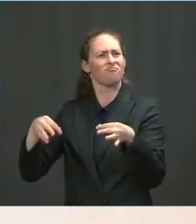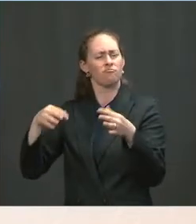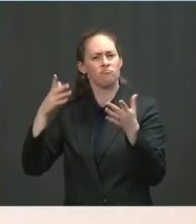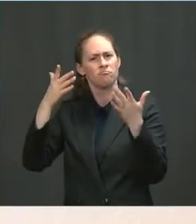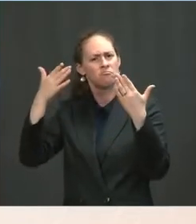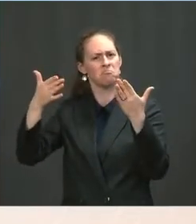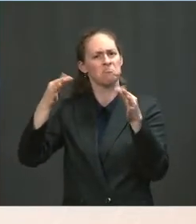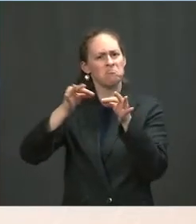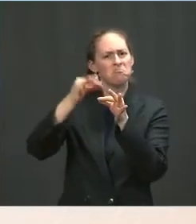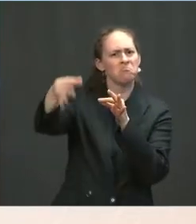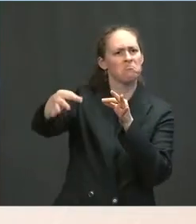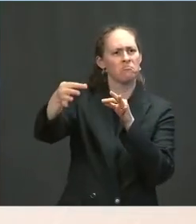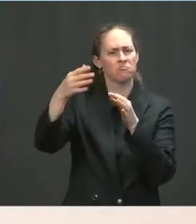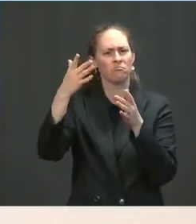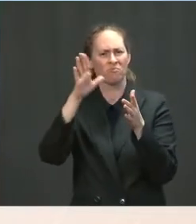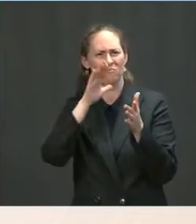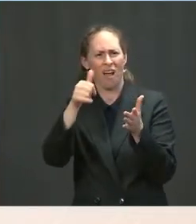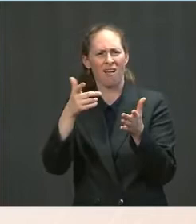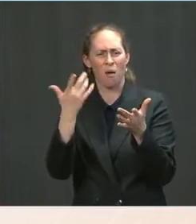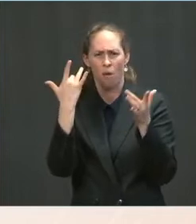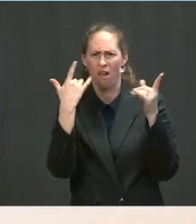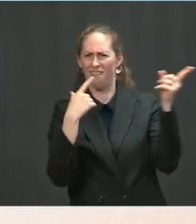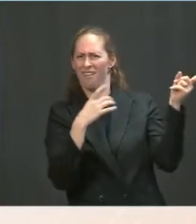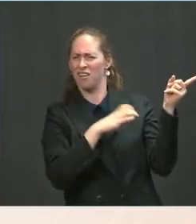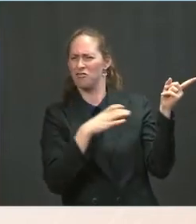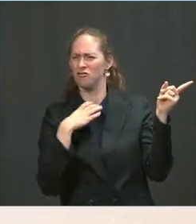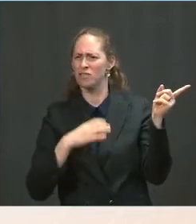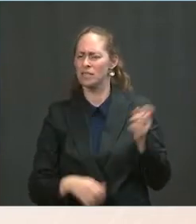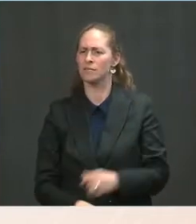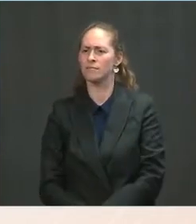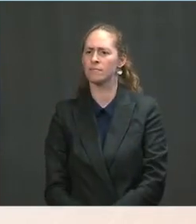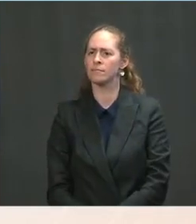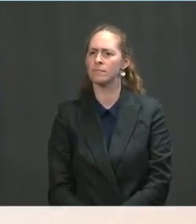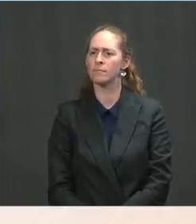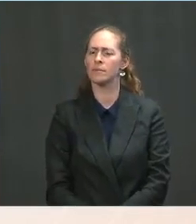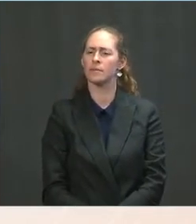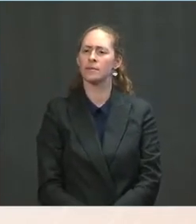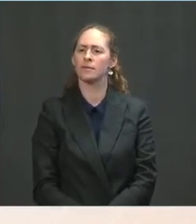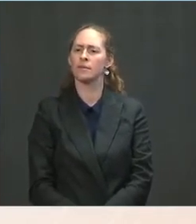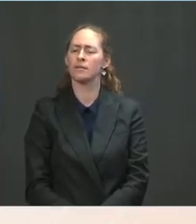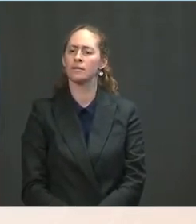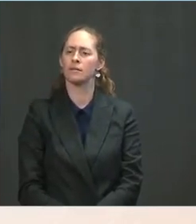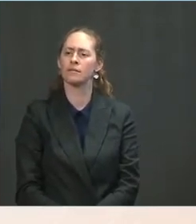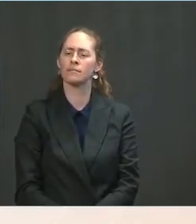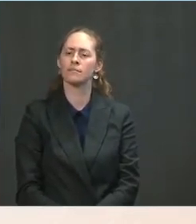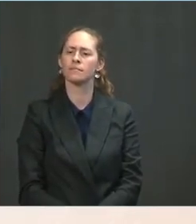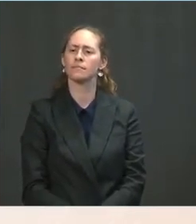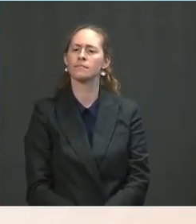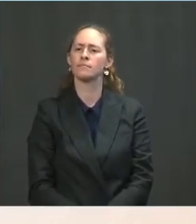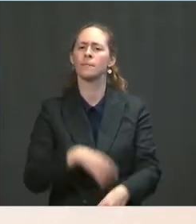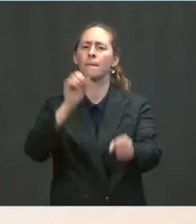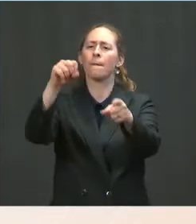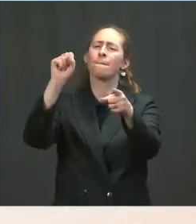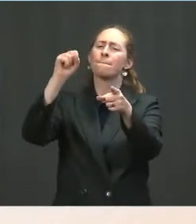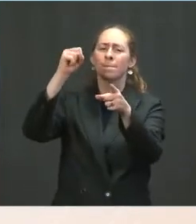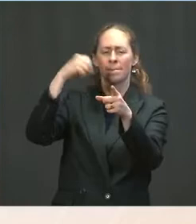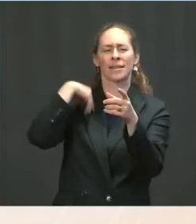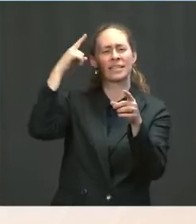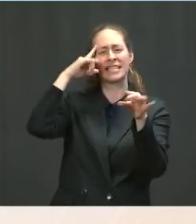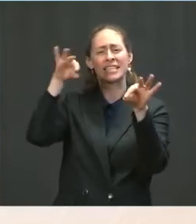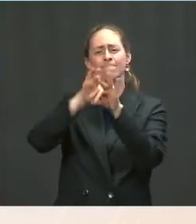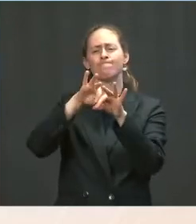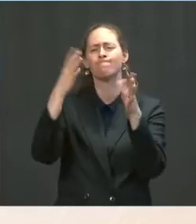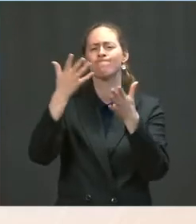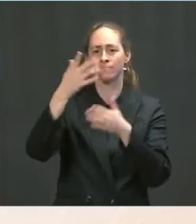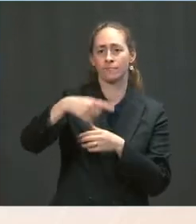moratorium, because this is, I think, really important. We know that this has a disproportionate effect on those Americans both most likely to face